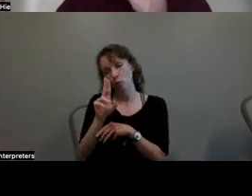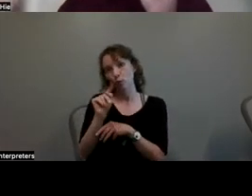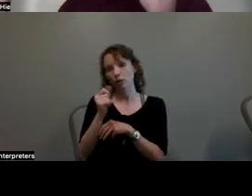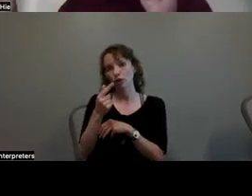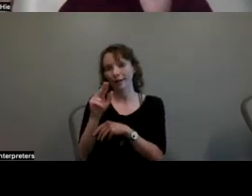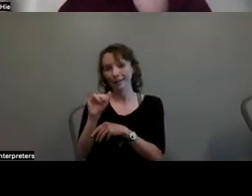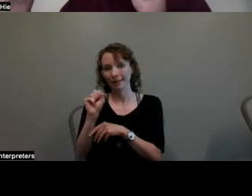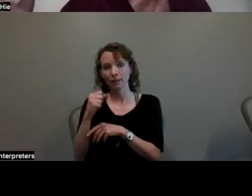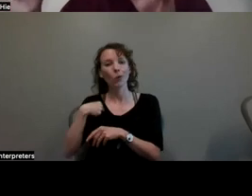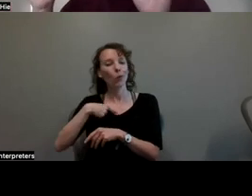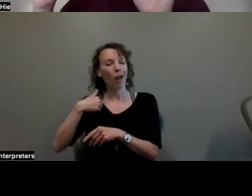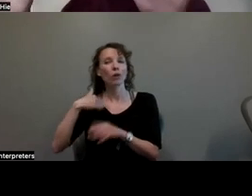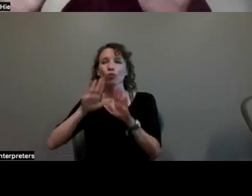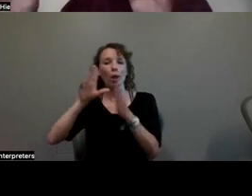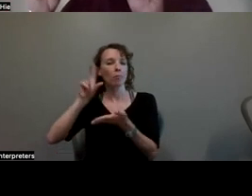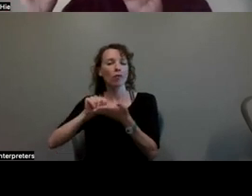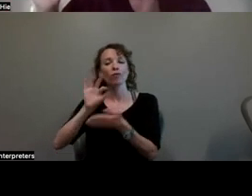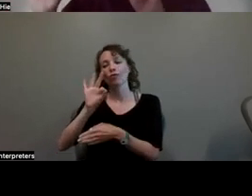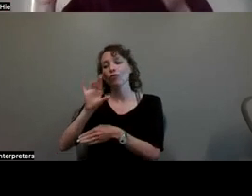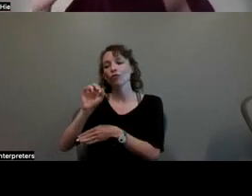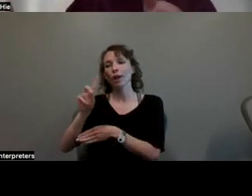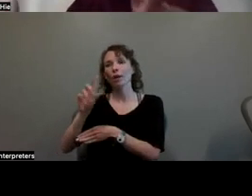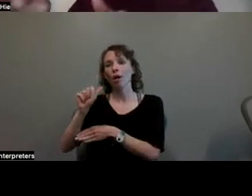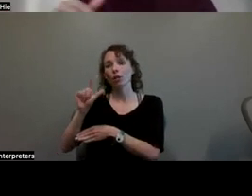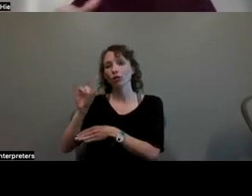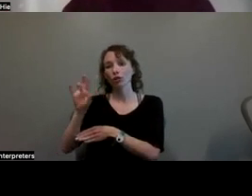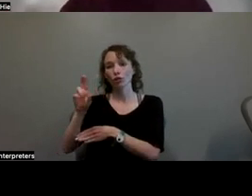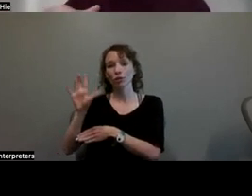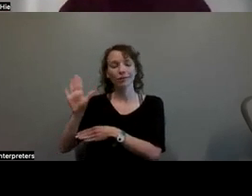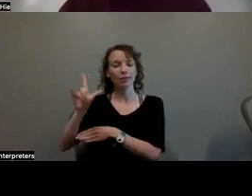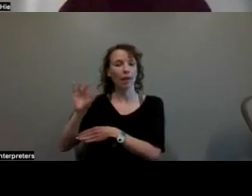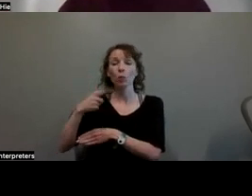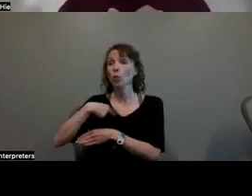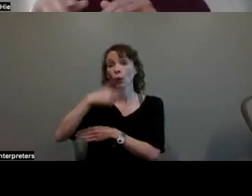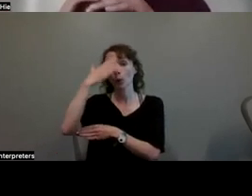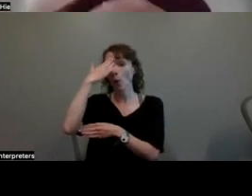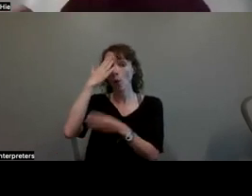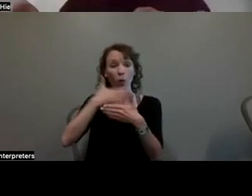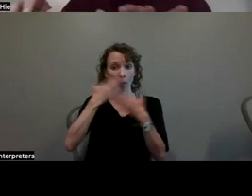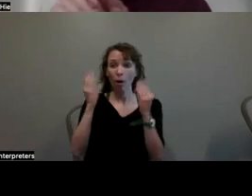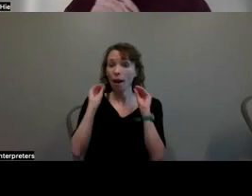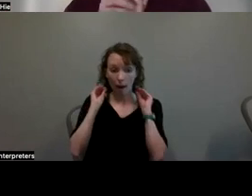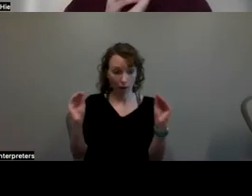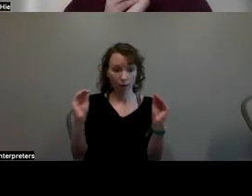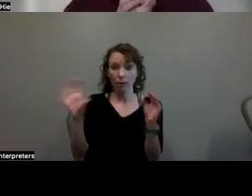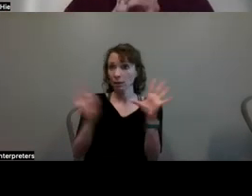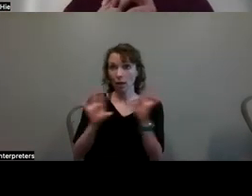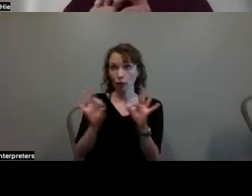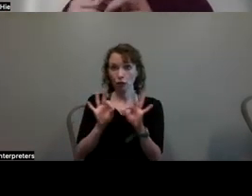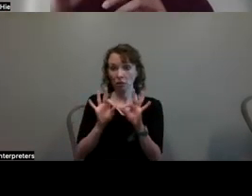from Fred Alt's lab where we know even in the absence of any selection, where selection can't be